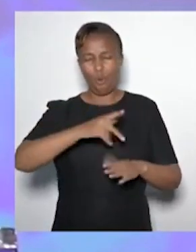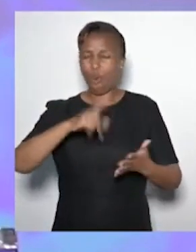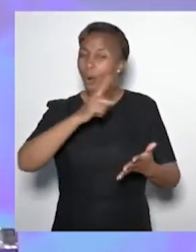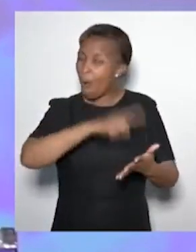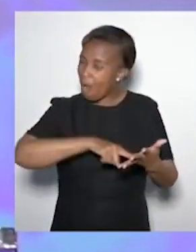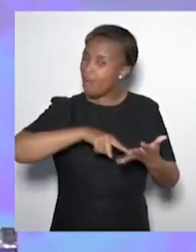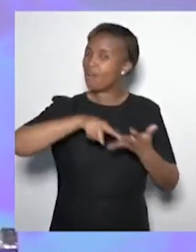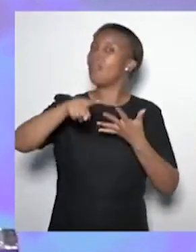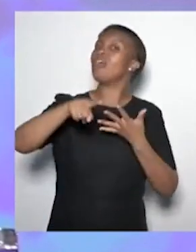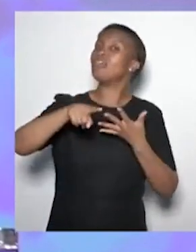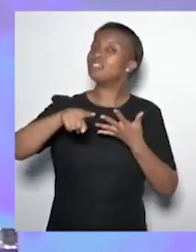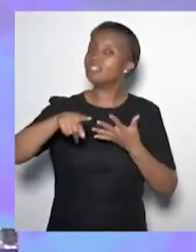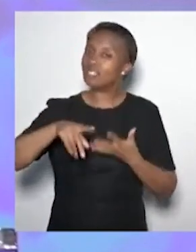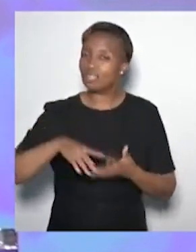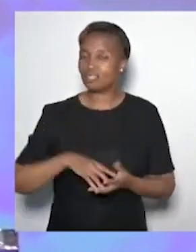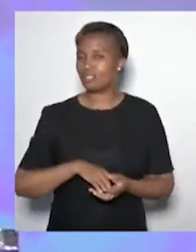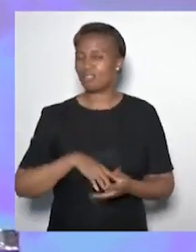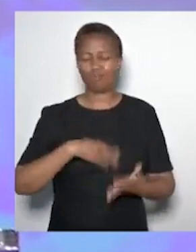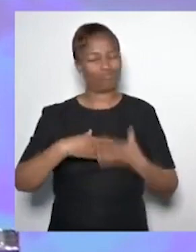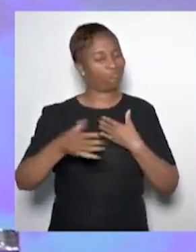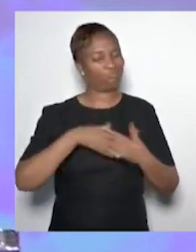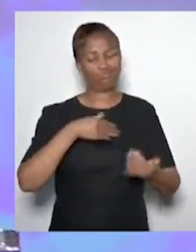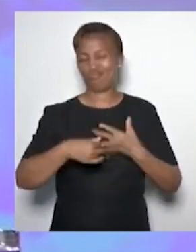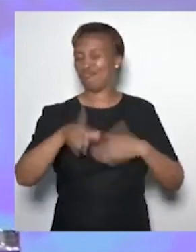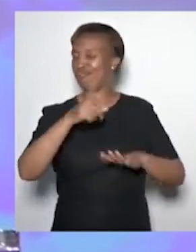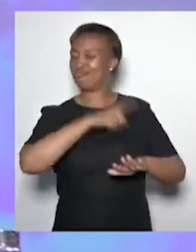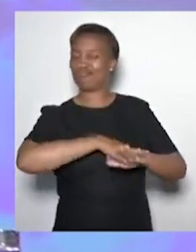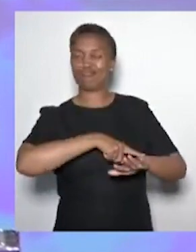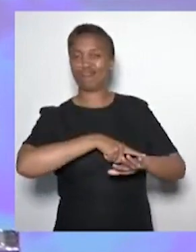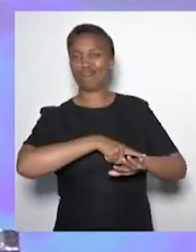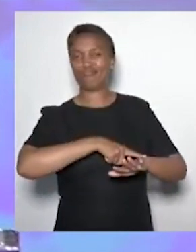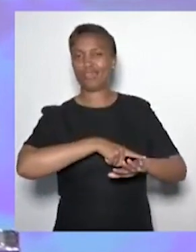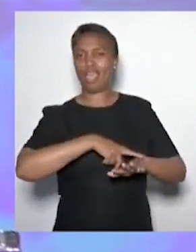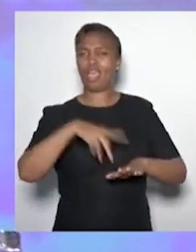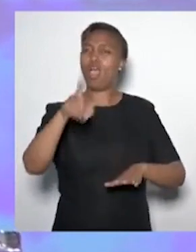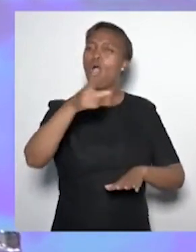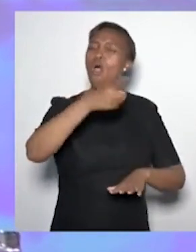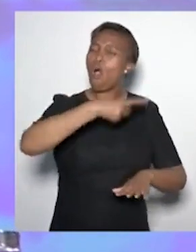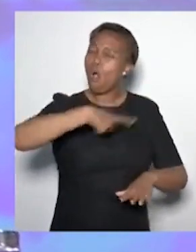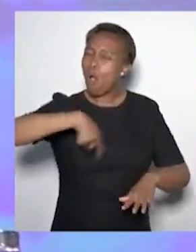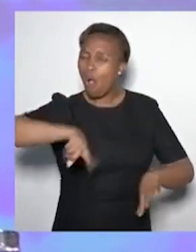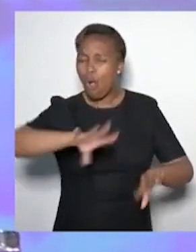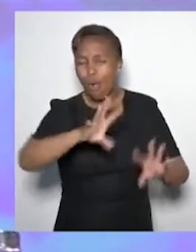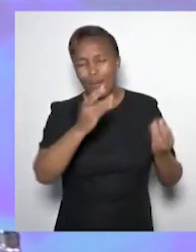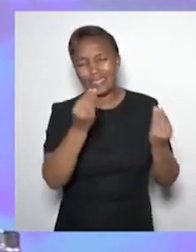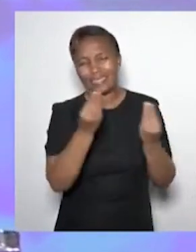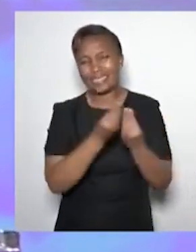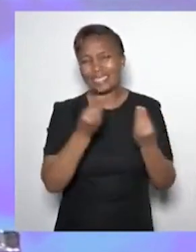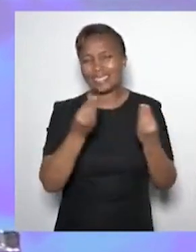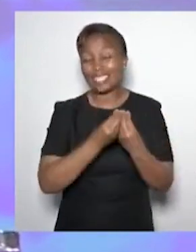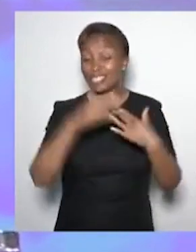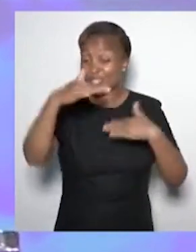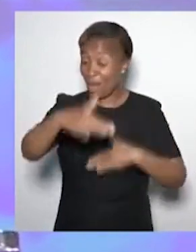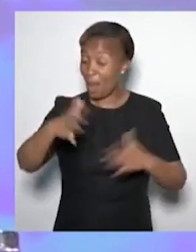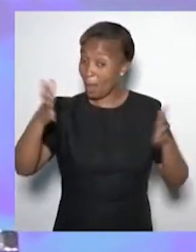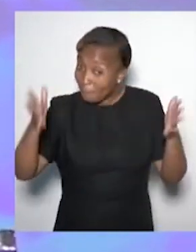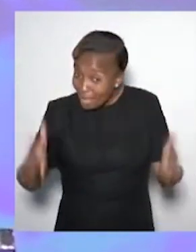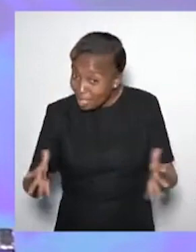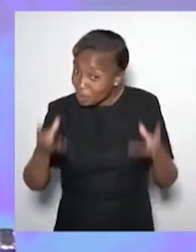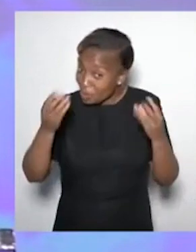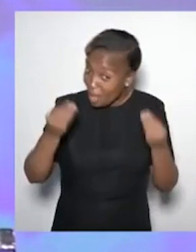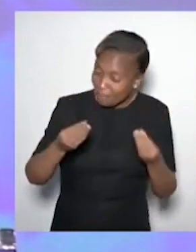righteous, justified at any time. All these things are a package in salvation.